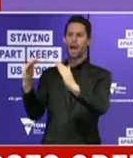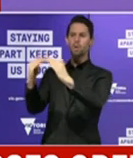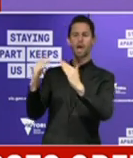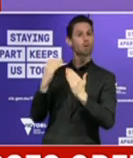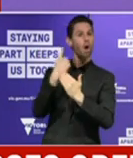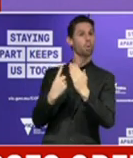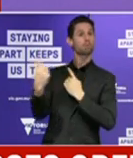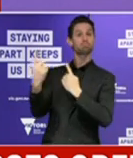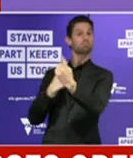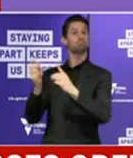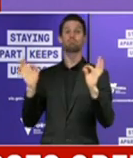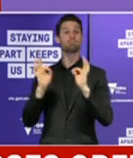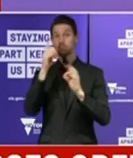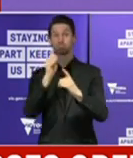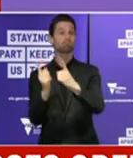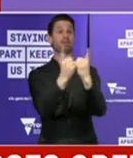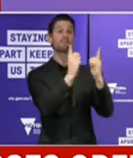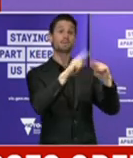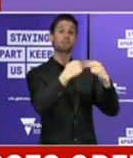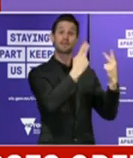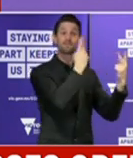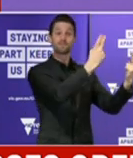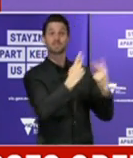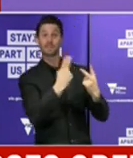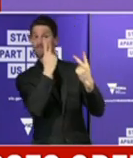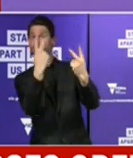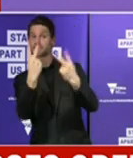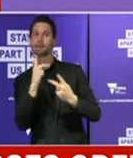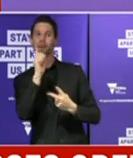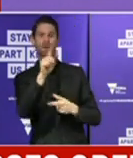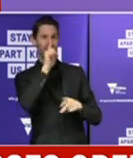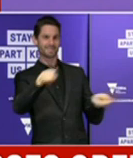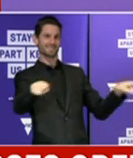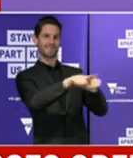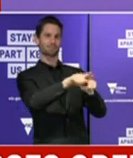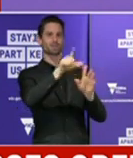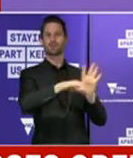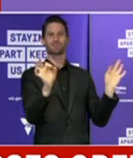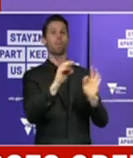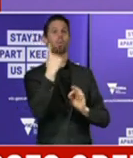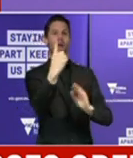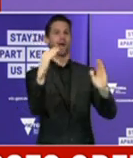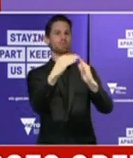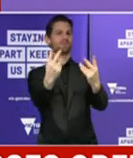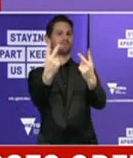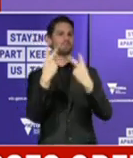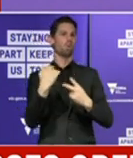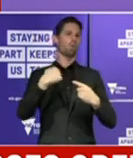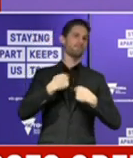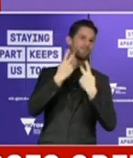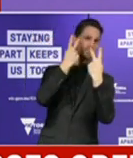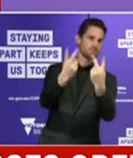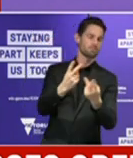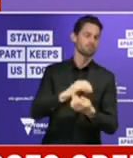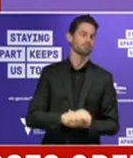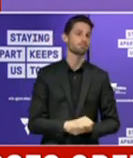different families visit you, but they can only be 2 adults and dependents at a time per day. Other changes